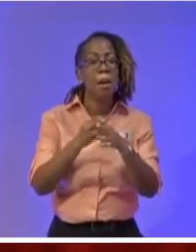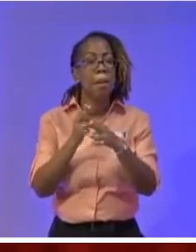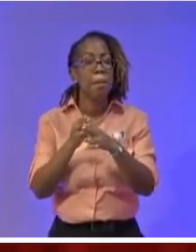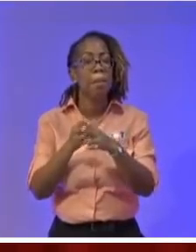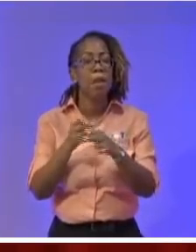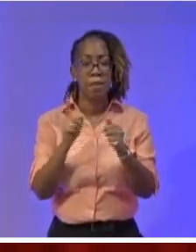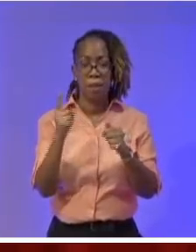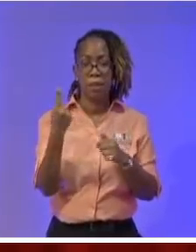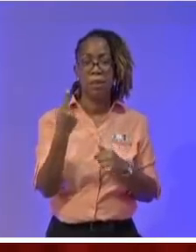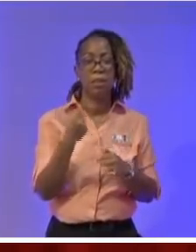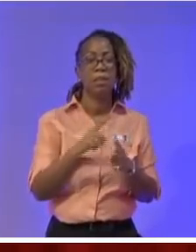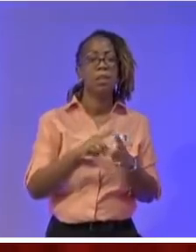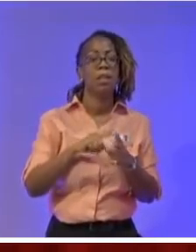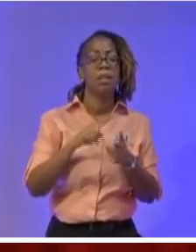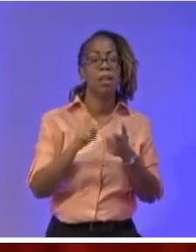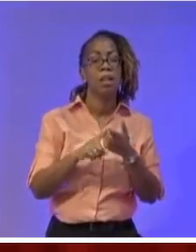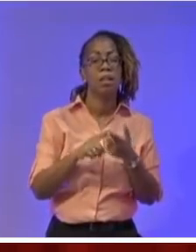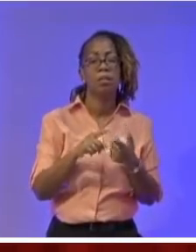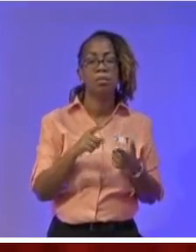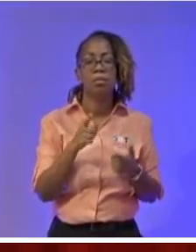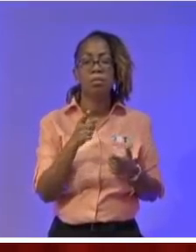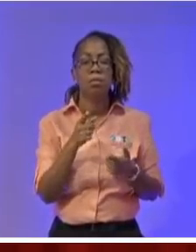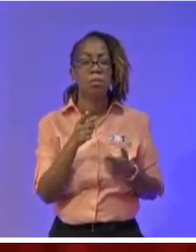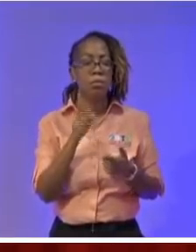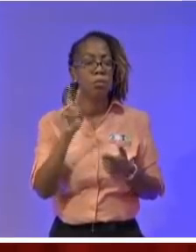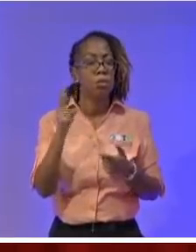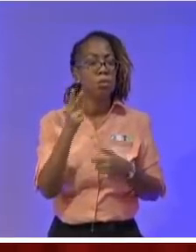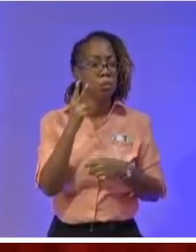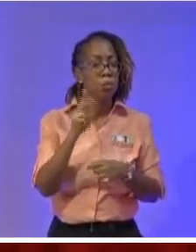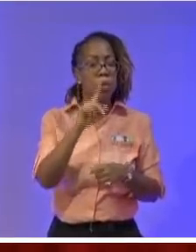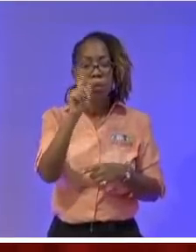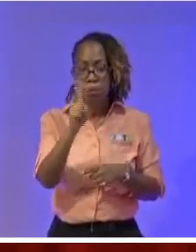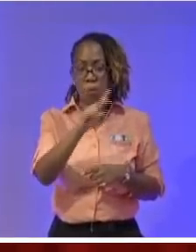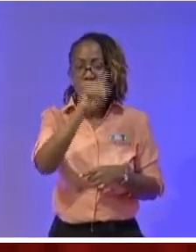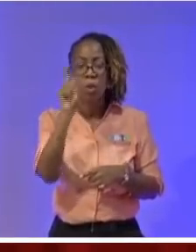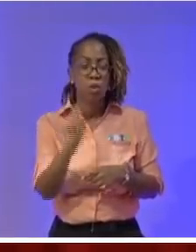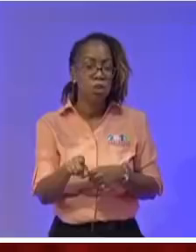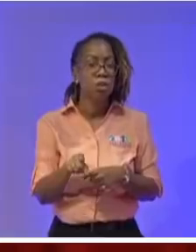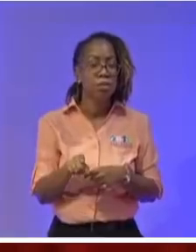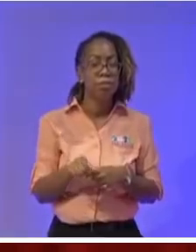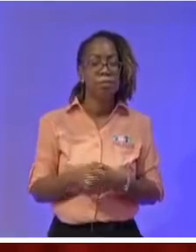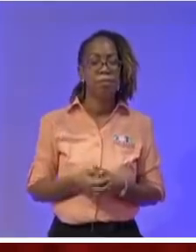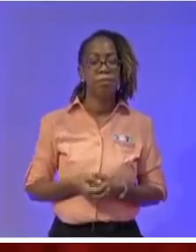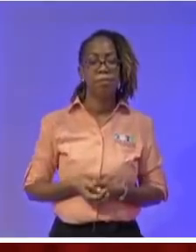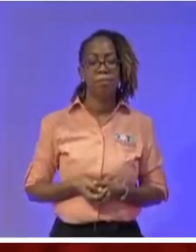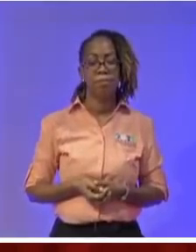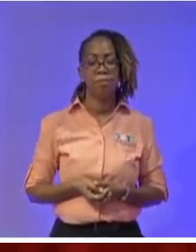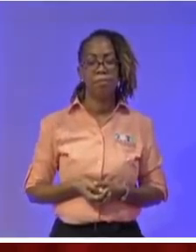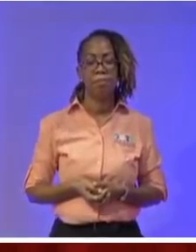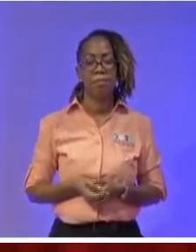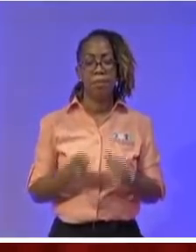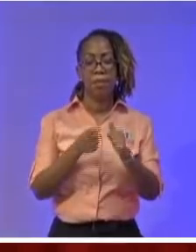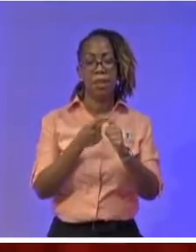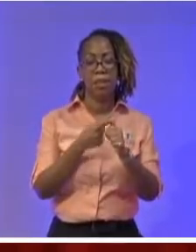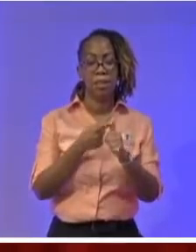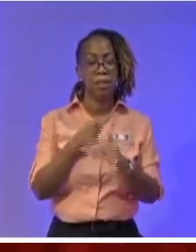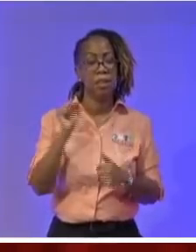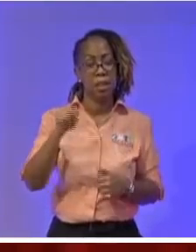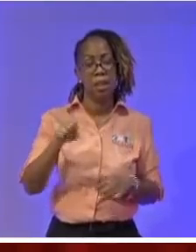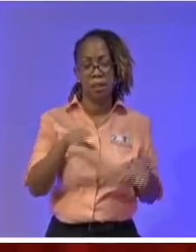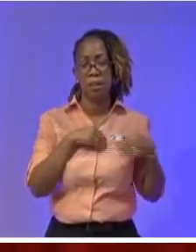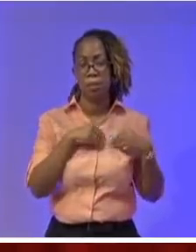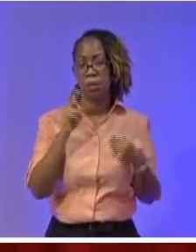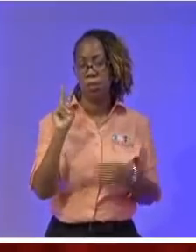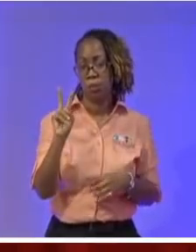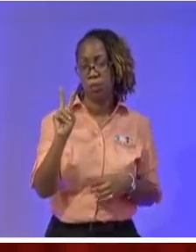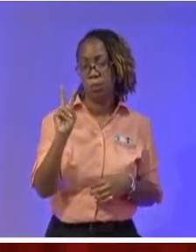posing your questions. We'll take 2 questions per media house during the first round of questions, and we will field additional questions from the